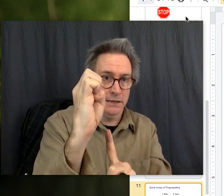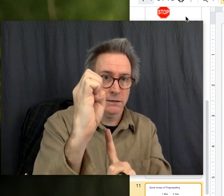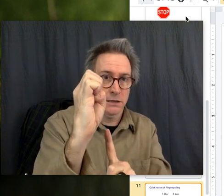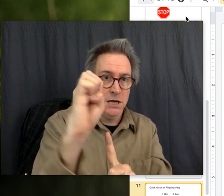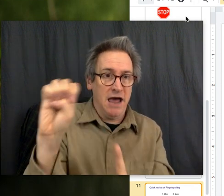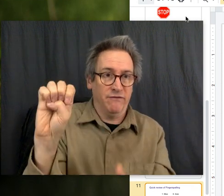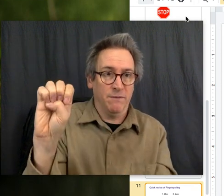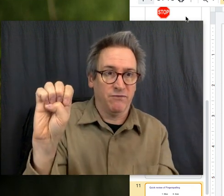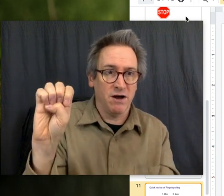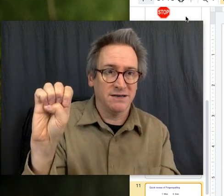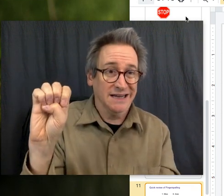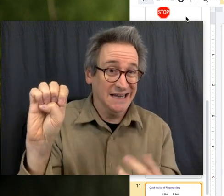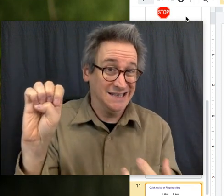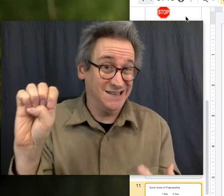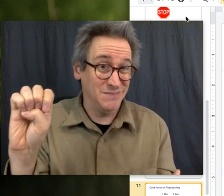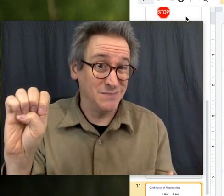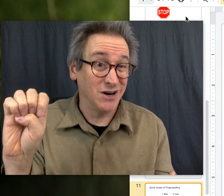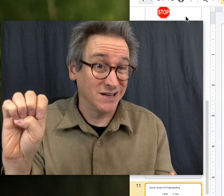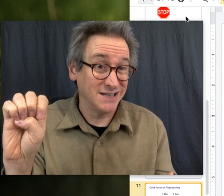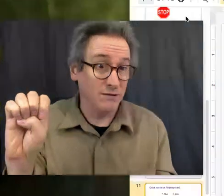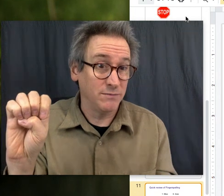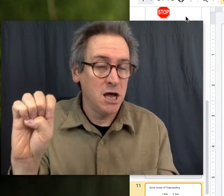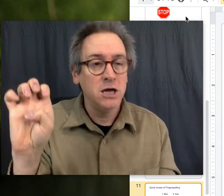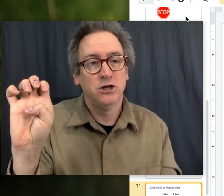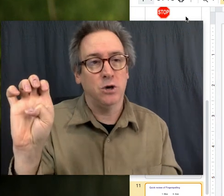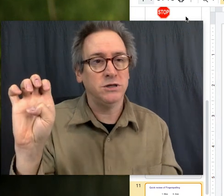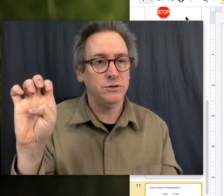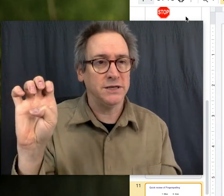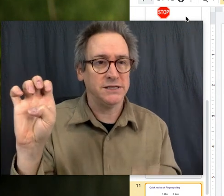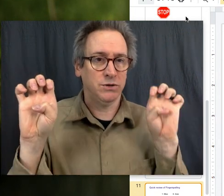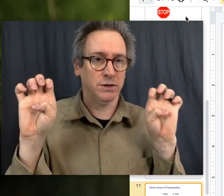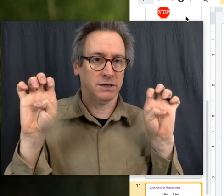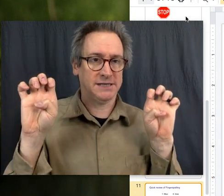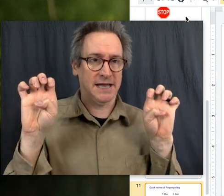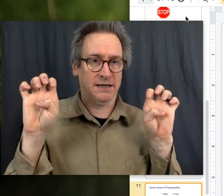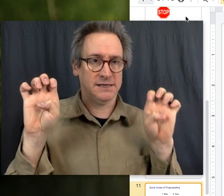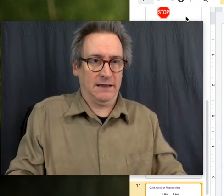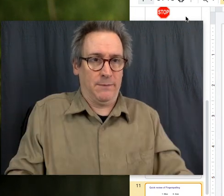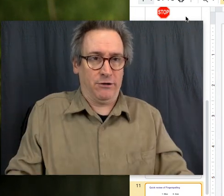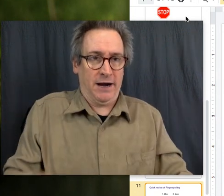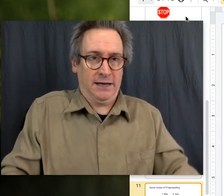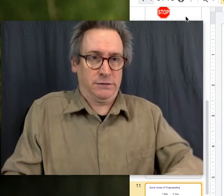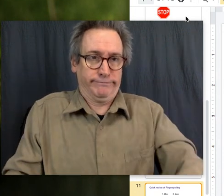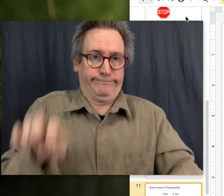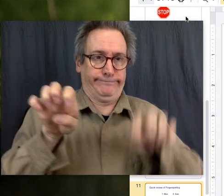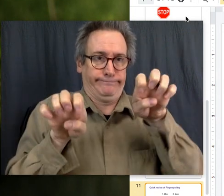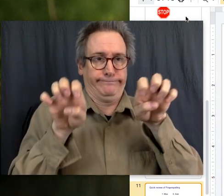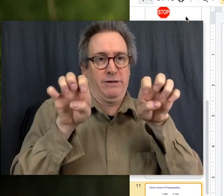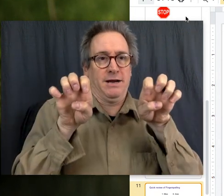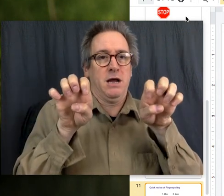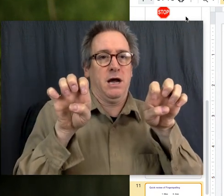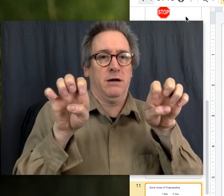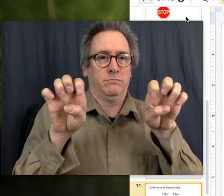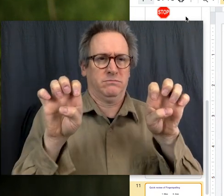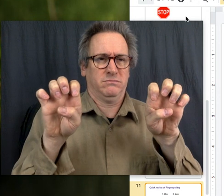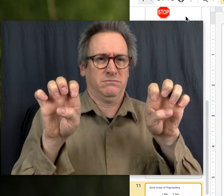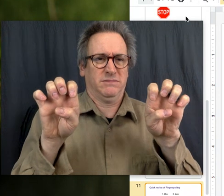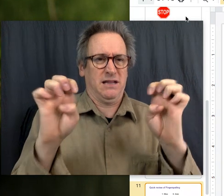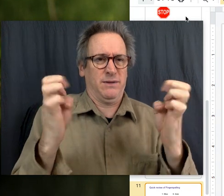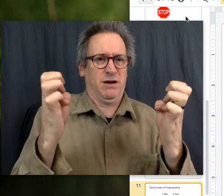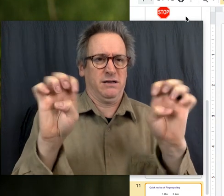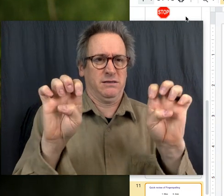an E. And from the front, it's sometimes hard to tell. Don't do this. Don't do the little salamander hands. Right.